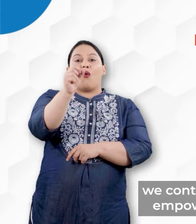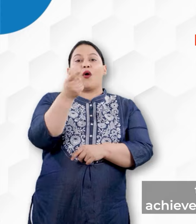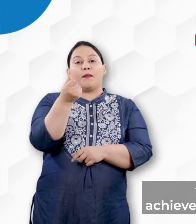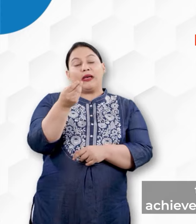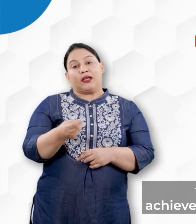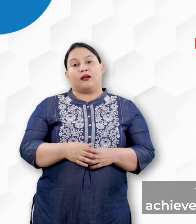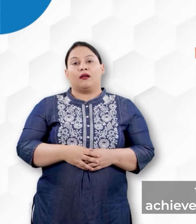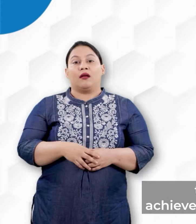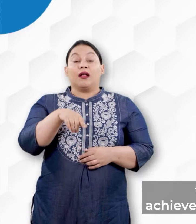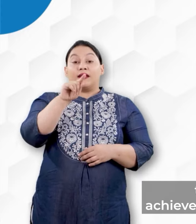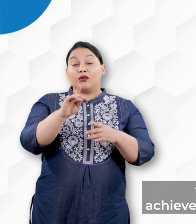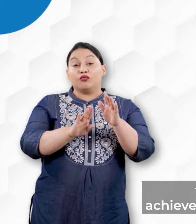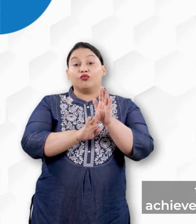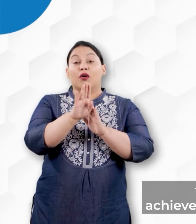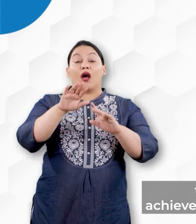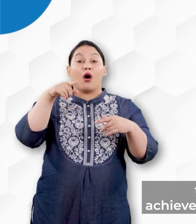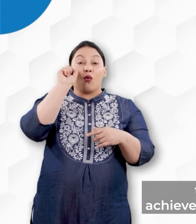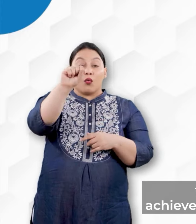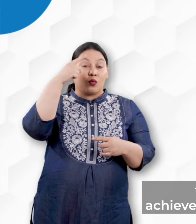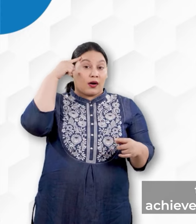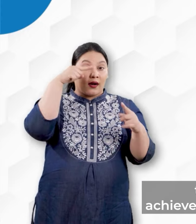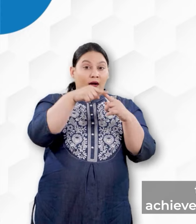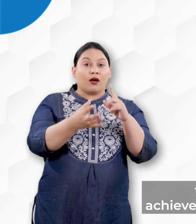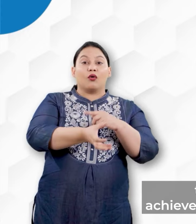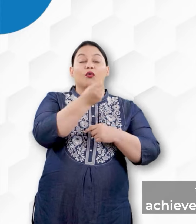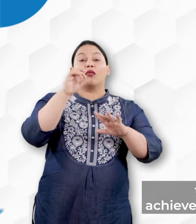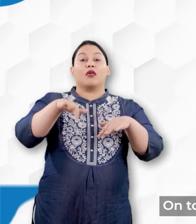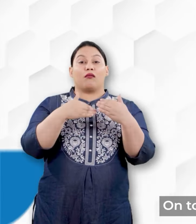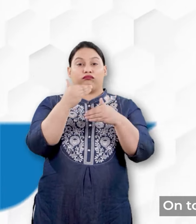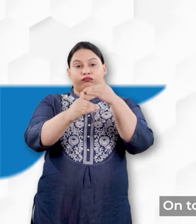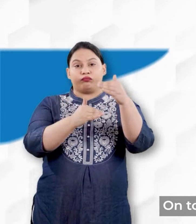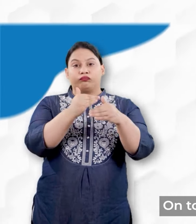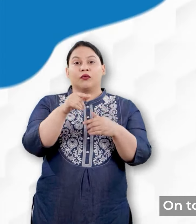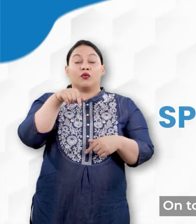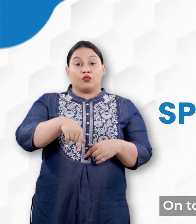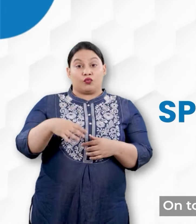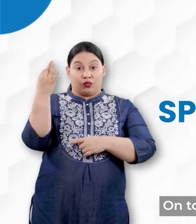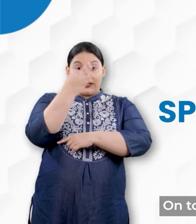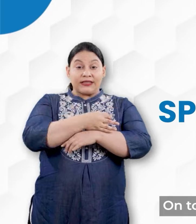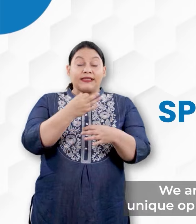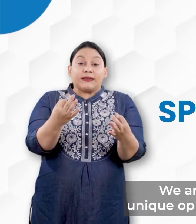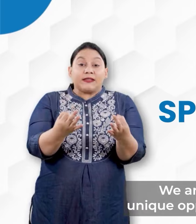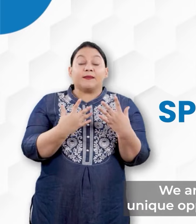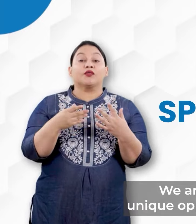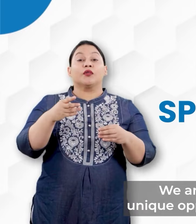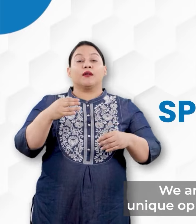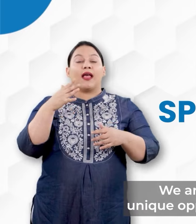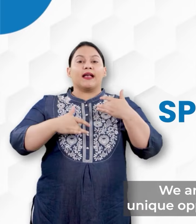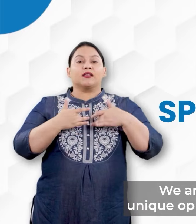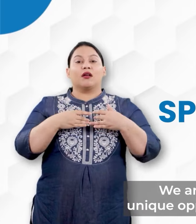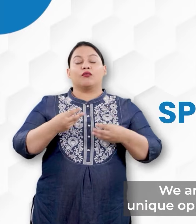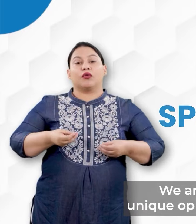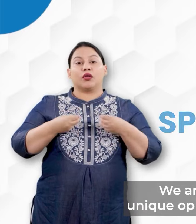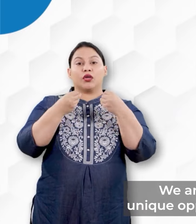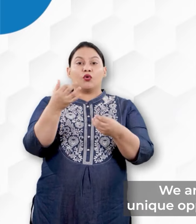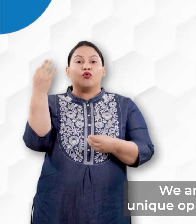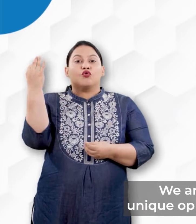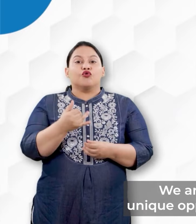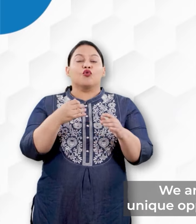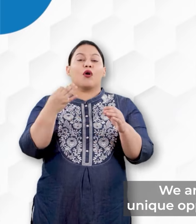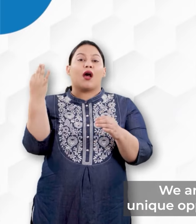growth to new heights and achieve their financial milestones. On today's special occasion, we are super excited to